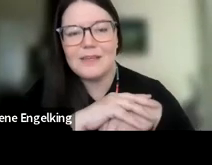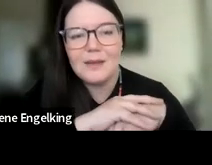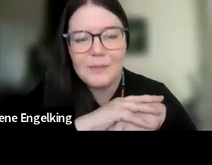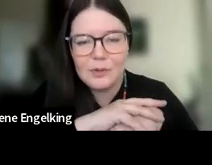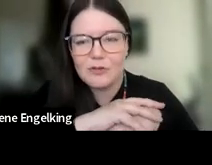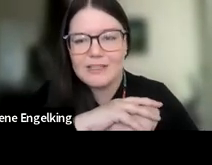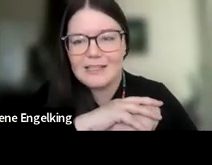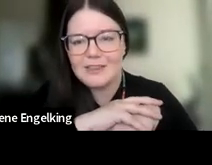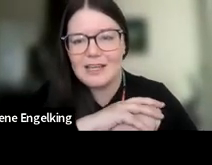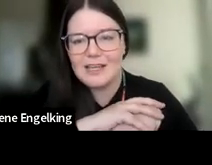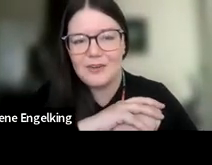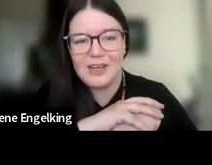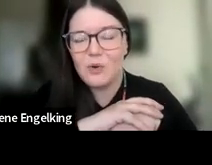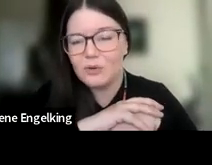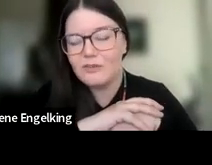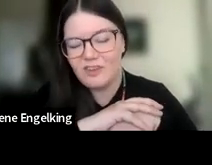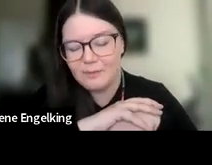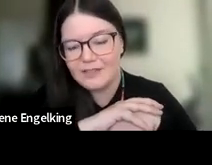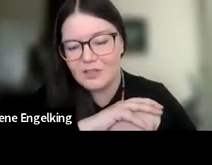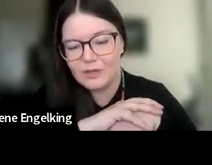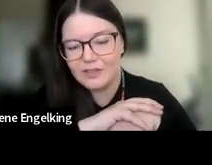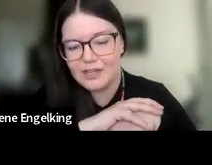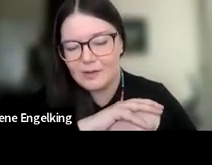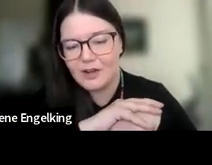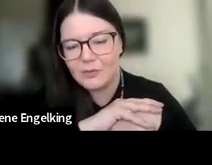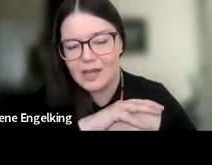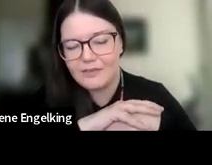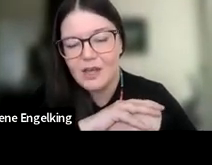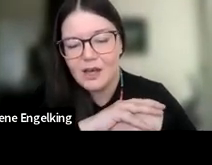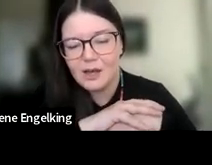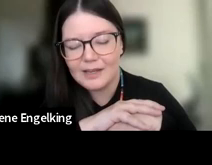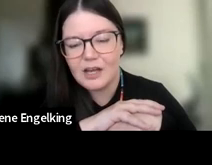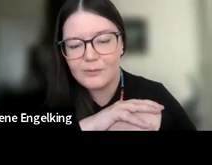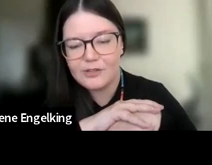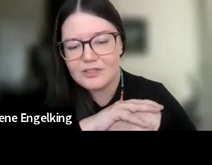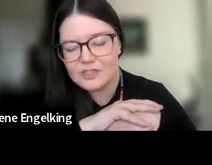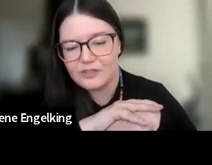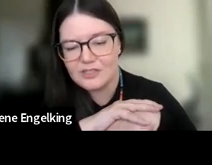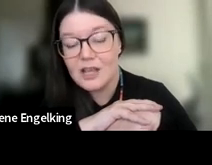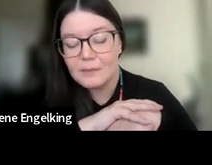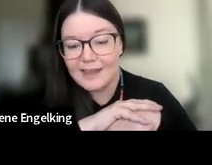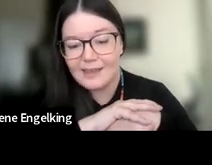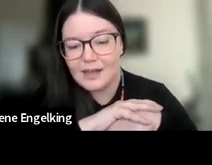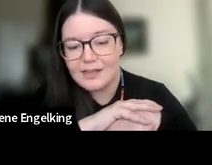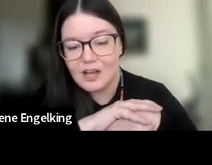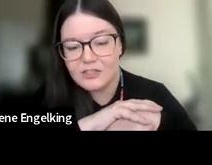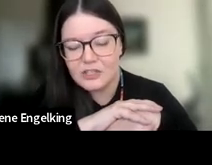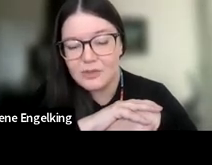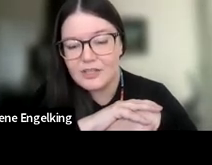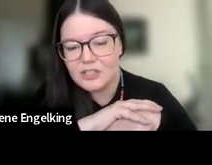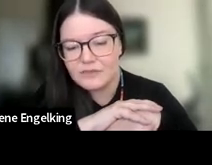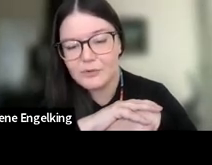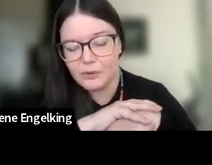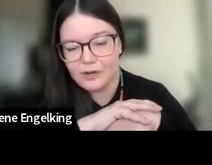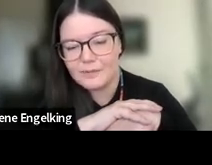it may be. But when we really need to be thinking about that whole of the medicine wheel and thinking about how can we have like a comprehensive service plan and ideology